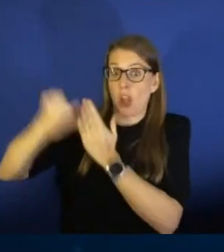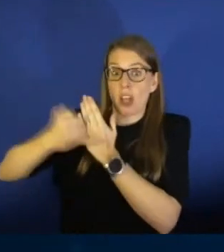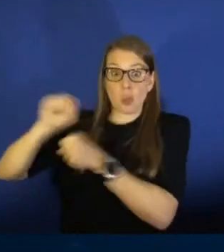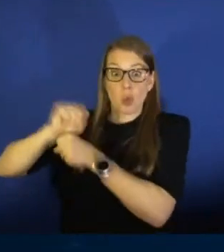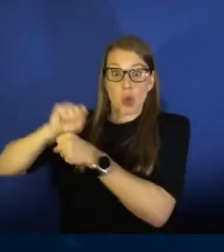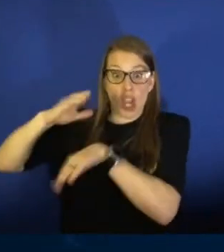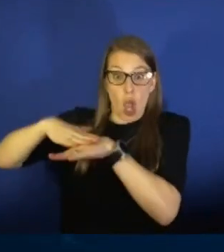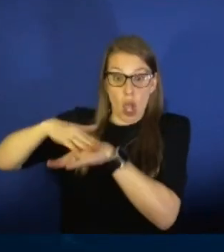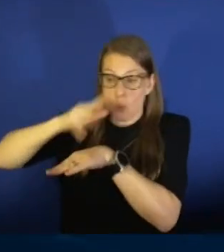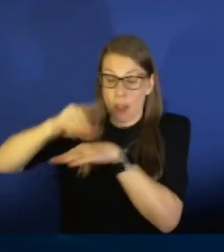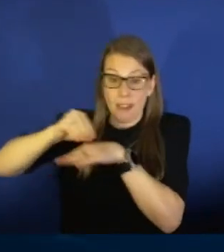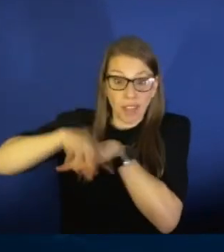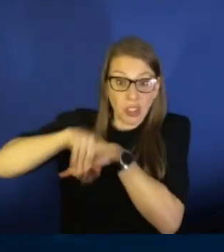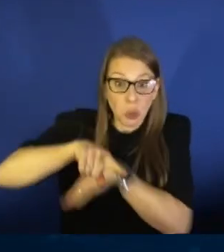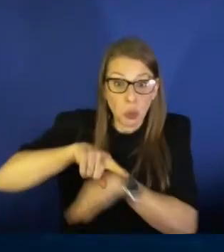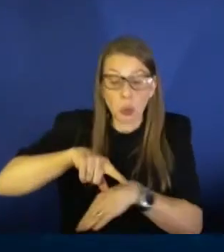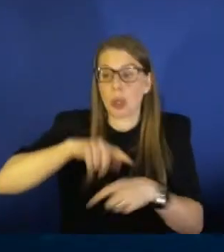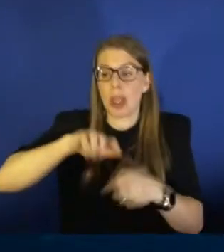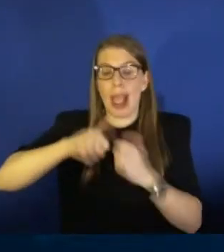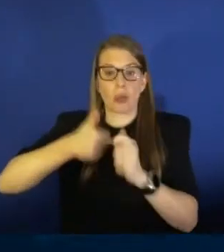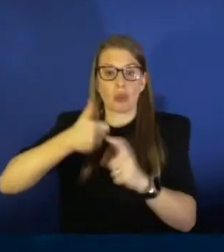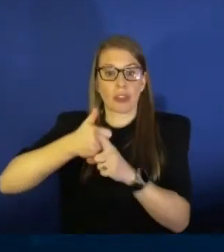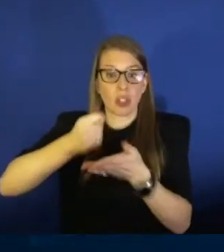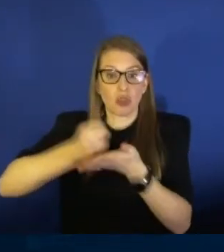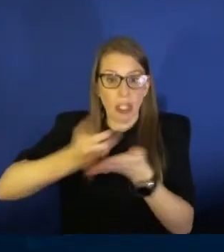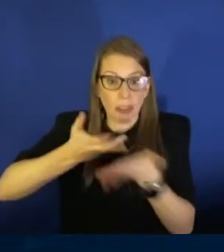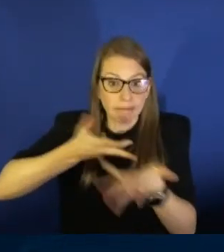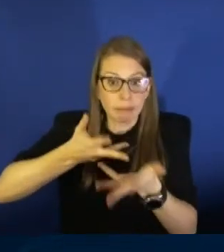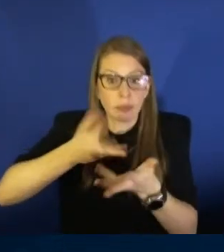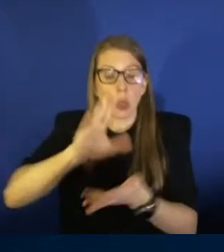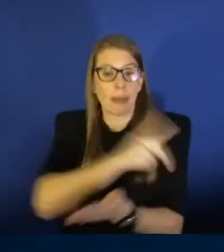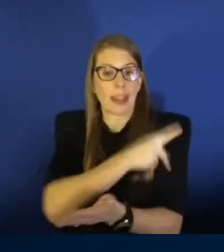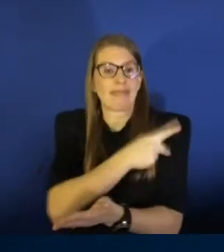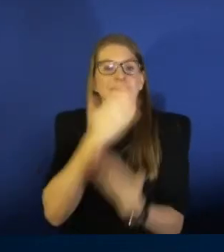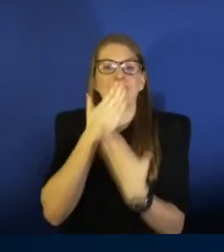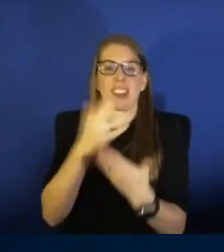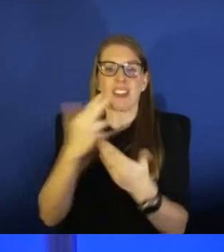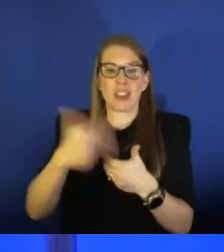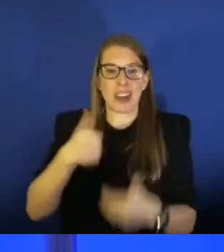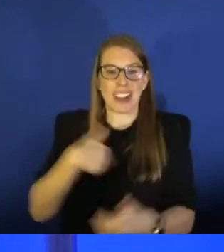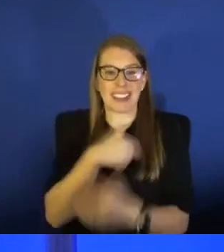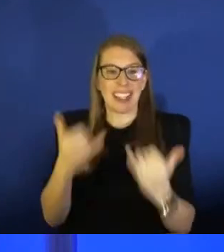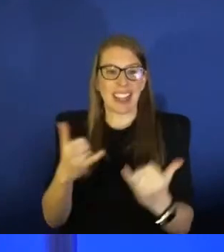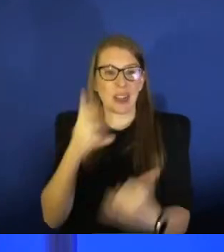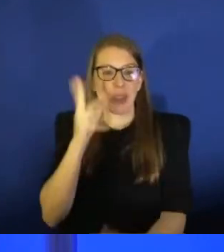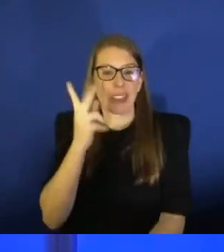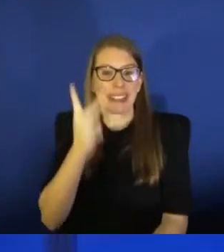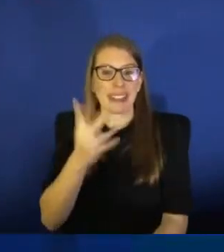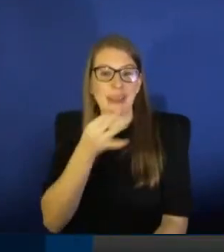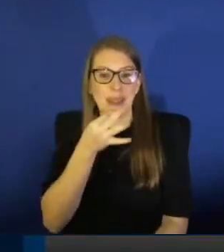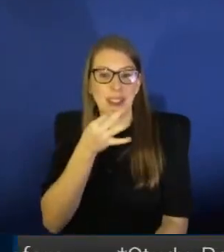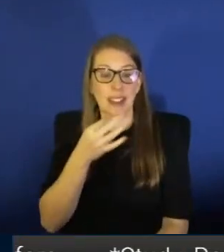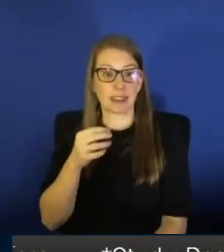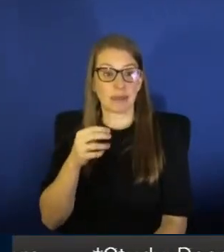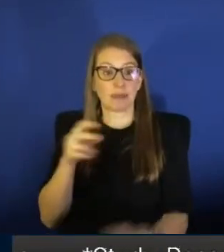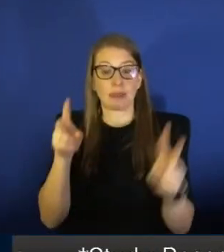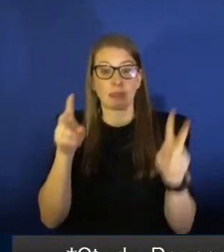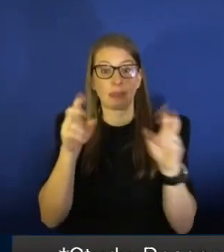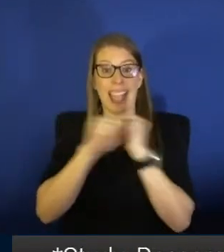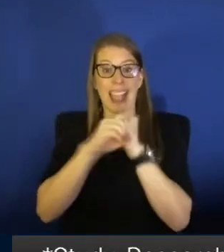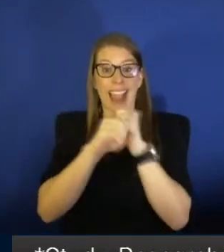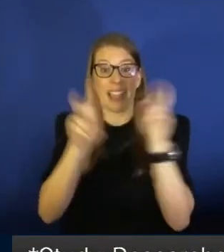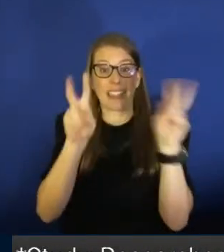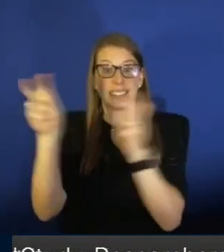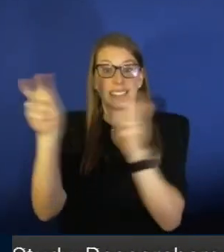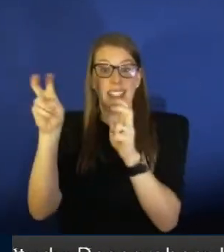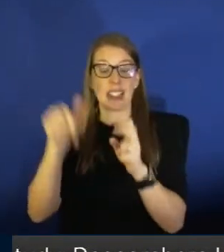you and the way that you treat your patients. So, all right, thank you for being with us today. We'll see you soon. In headlines this morning, they may be